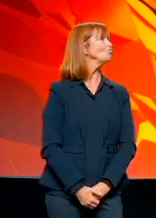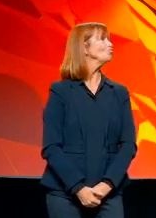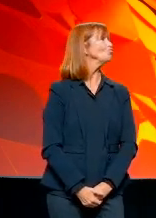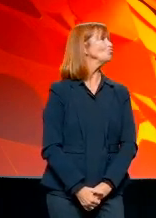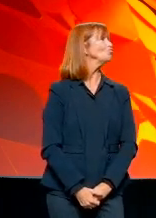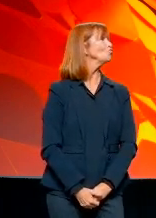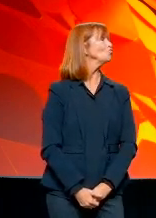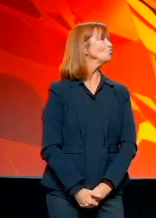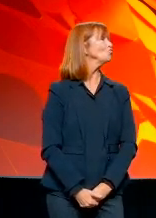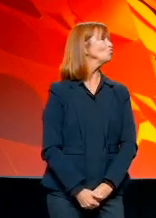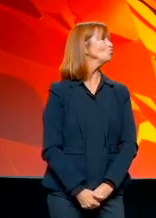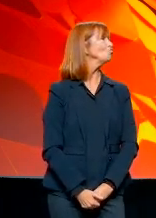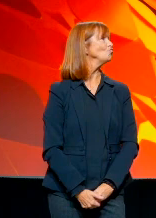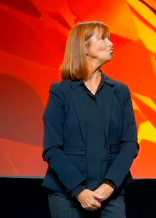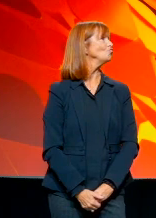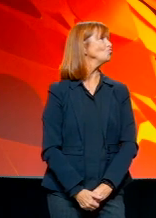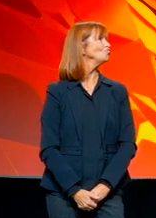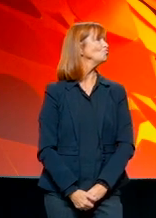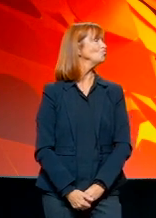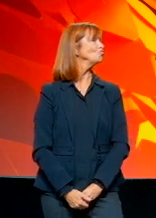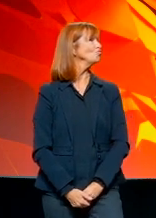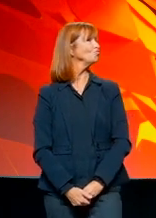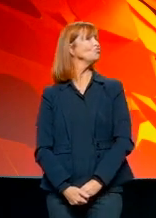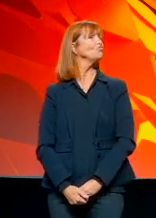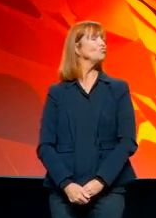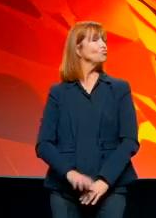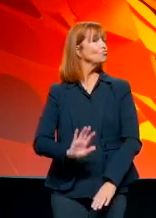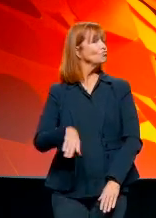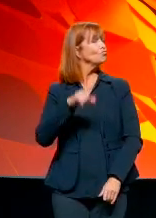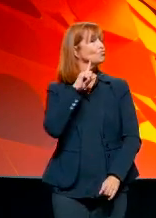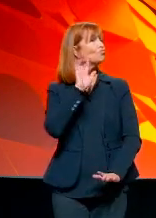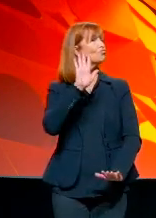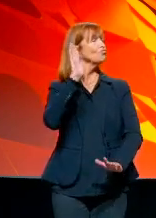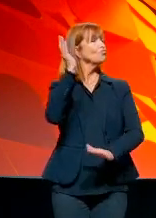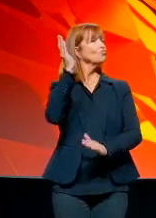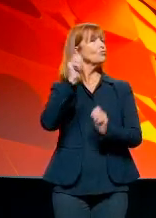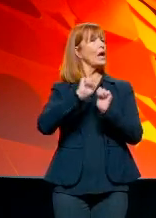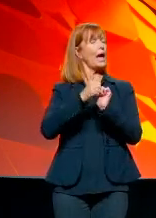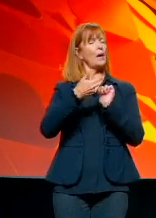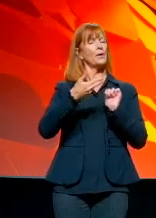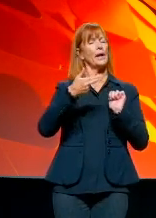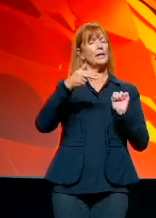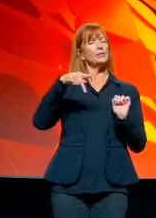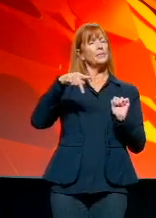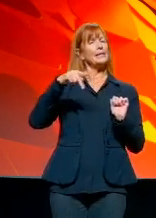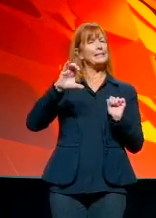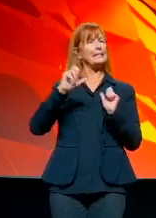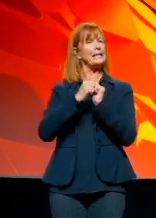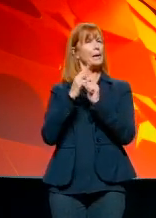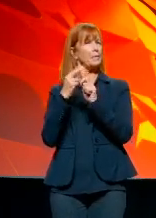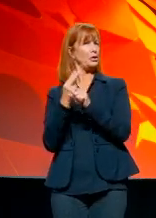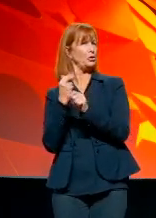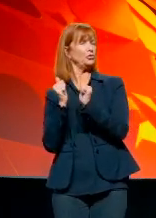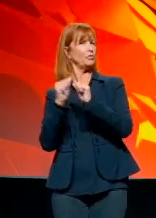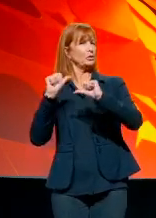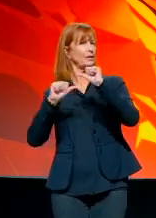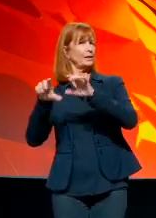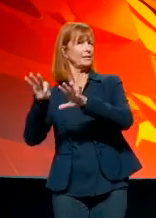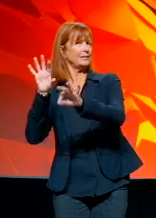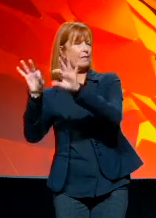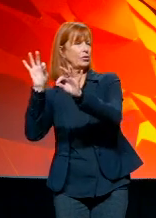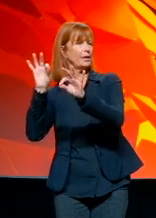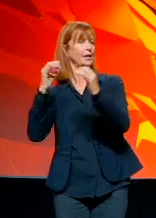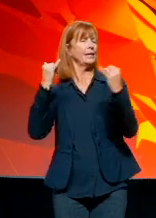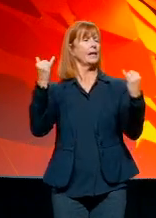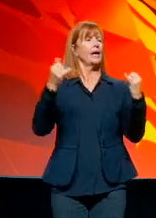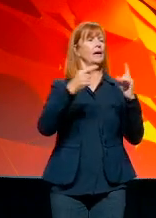All right, we have seen a wonderful talk of how HPC can be used for scientific discovery, right? So today I'm going to talk about robotics.